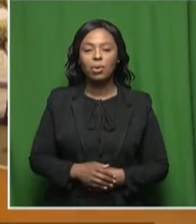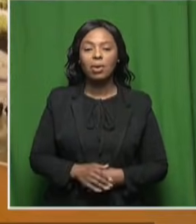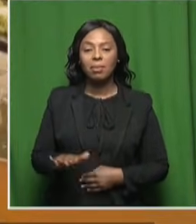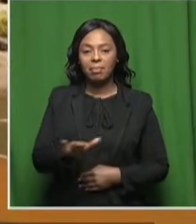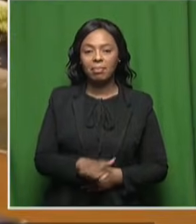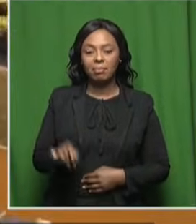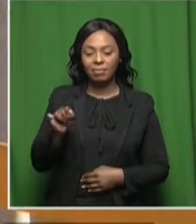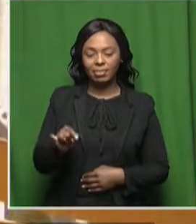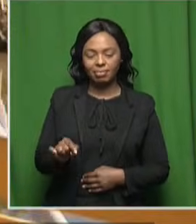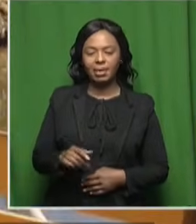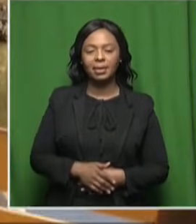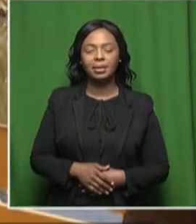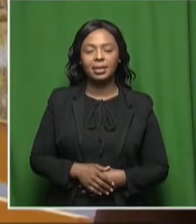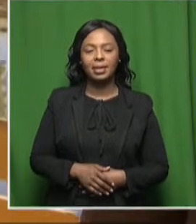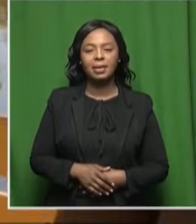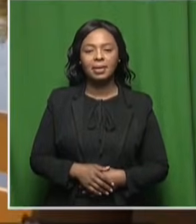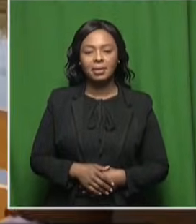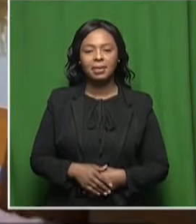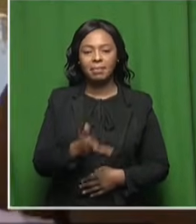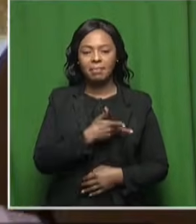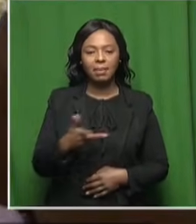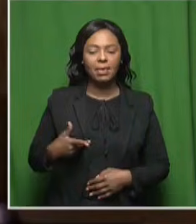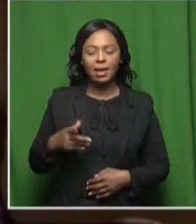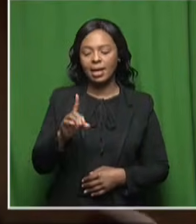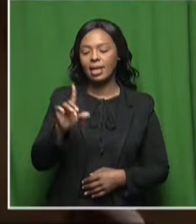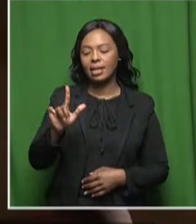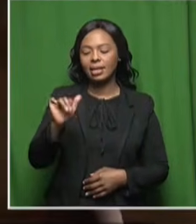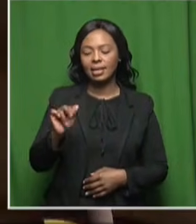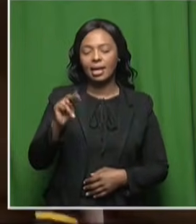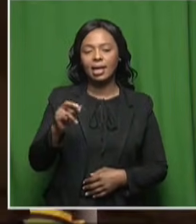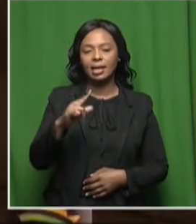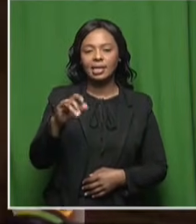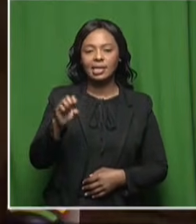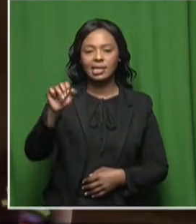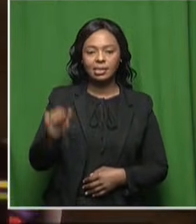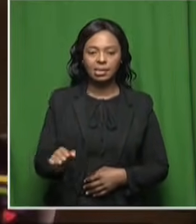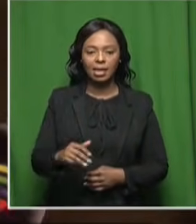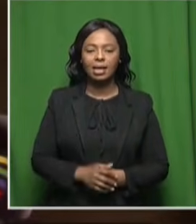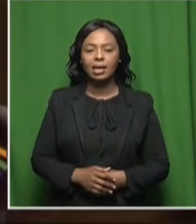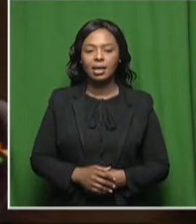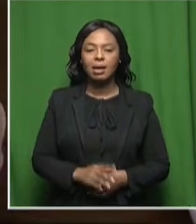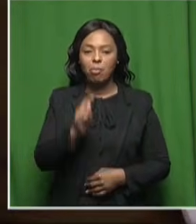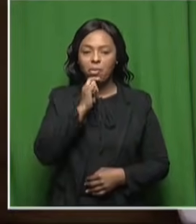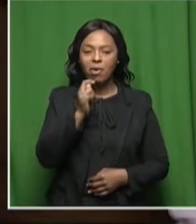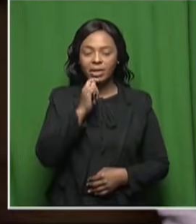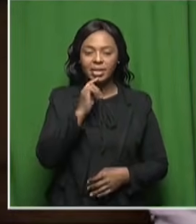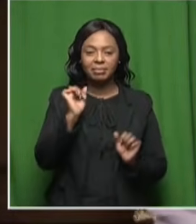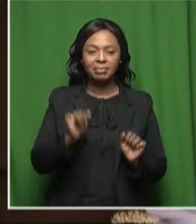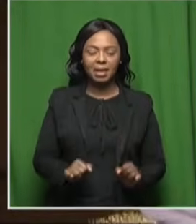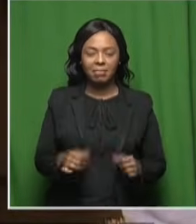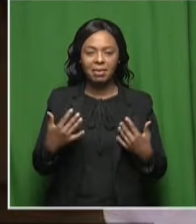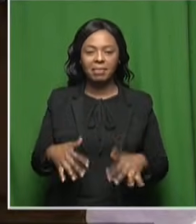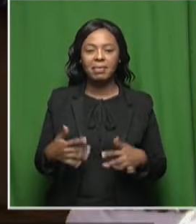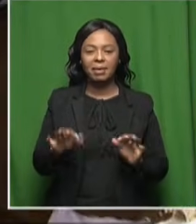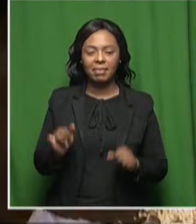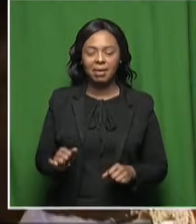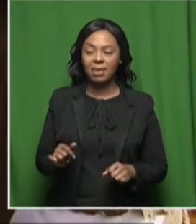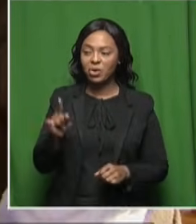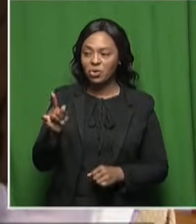Miss Nhlanhla Faso, and quite a spread we've got going on here this morning. Nhlanhla, you've also told